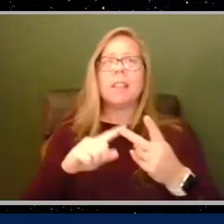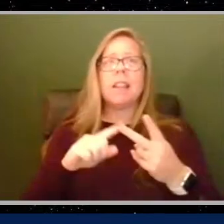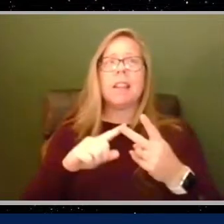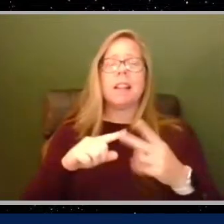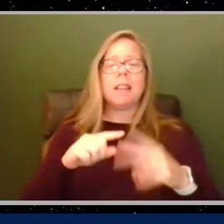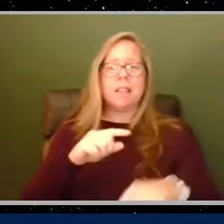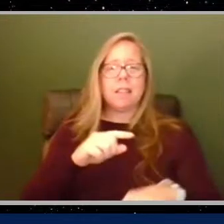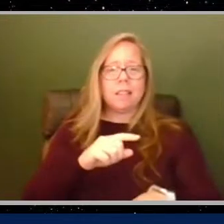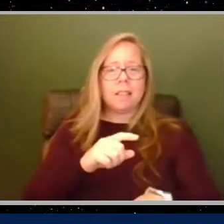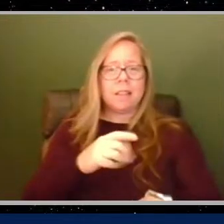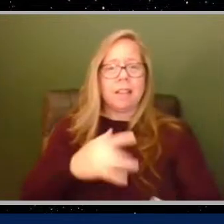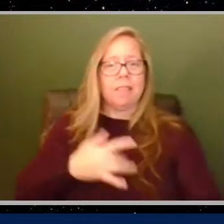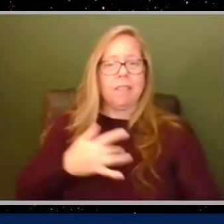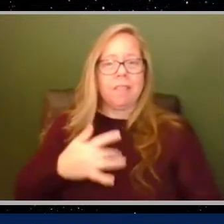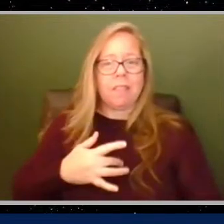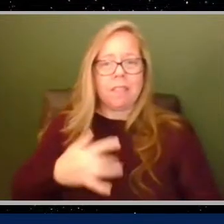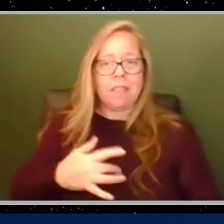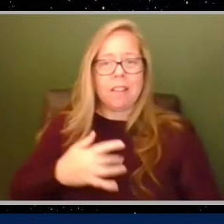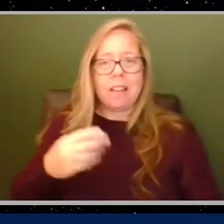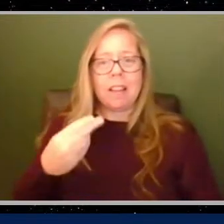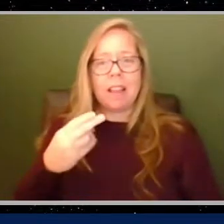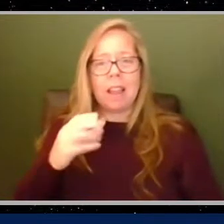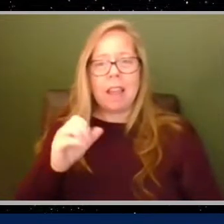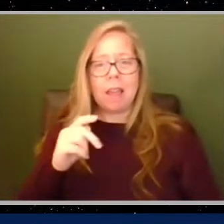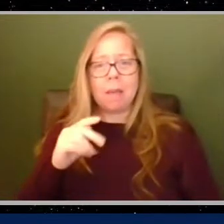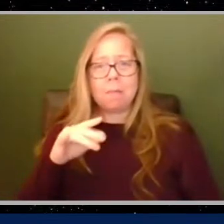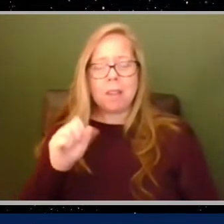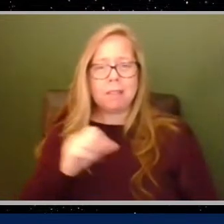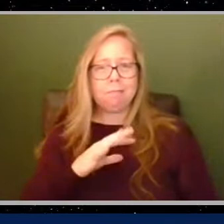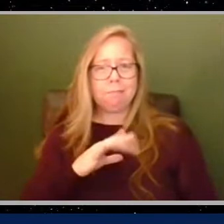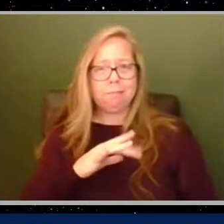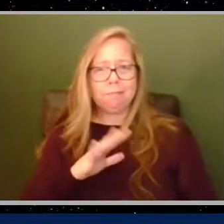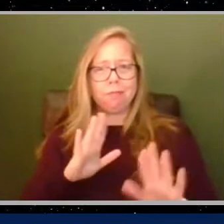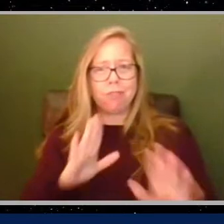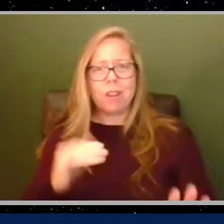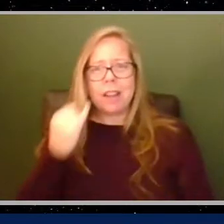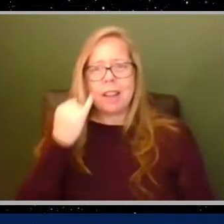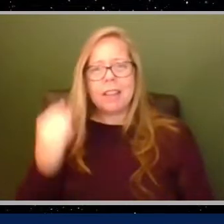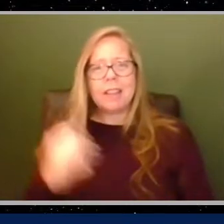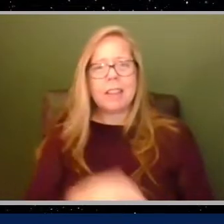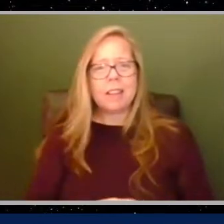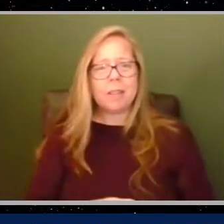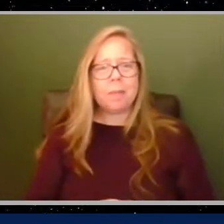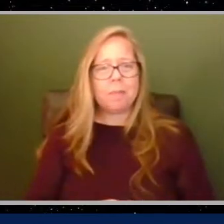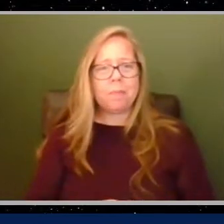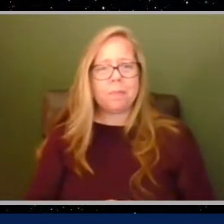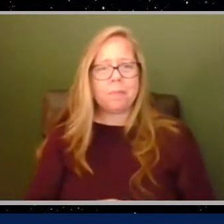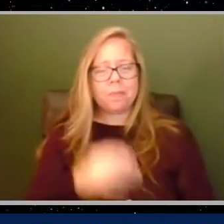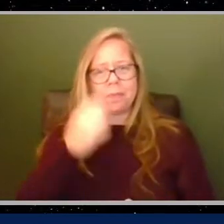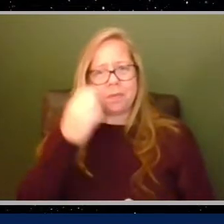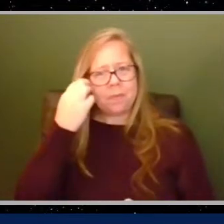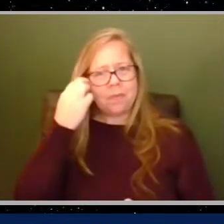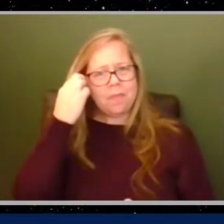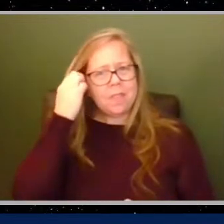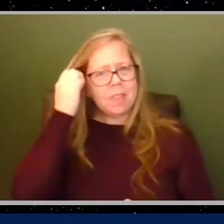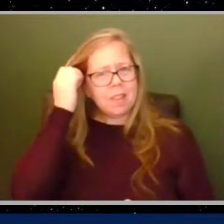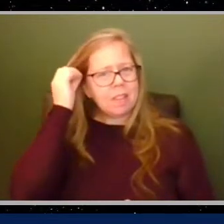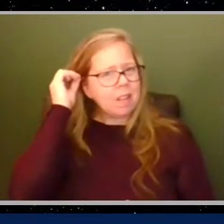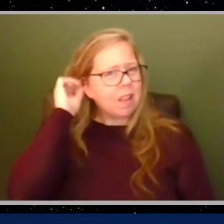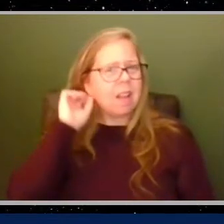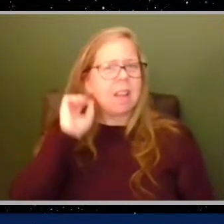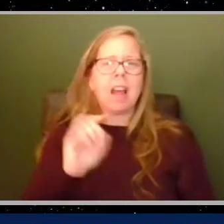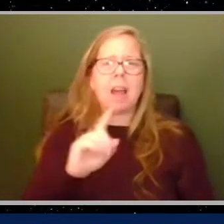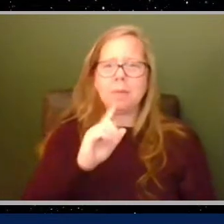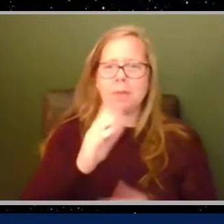Yeah, absolutely. It's so cool. Like, just one random idea. Well, the snarky answer would be, well, there's no sound in space. Why would you put a microphone on a spacecraft,